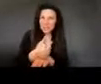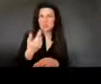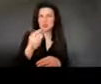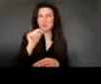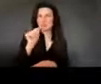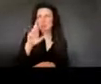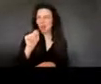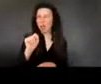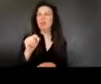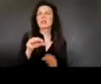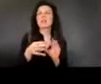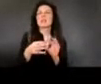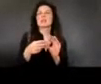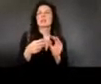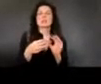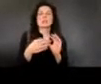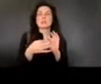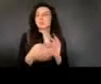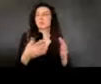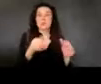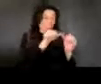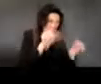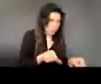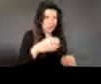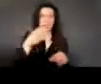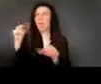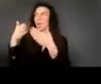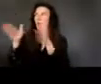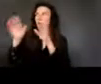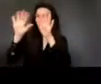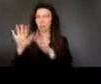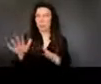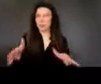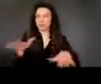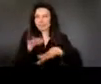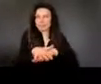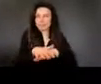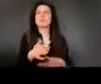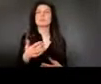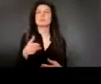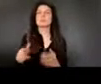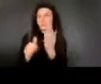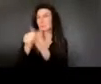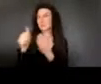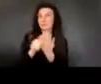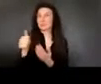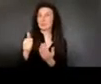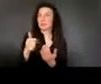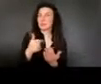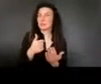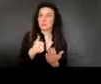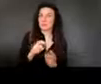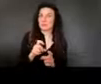architecture and climate. And my contribution to the journal is documentation of